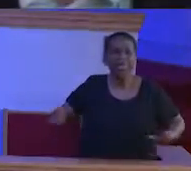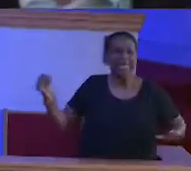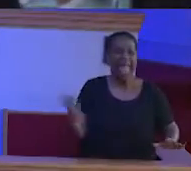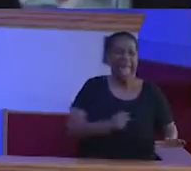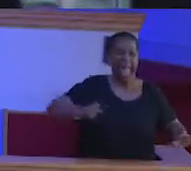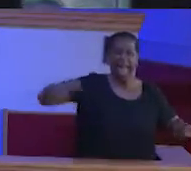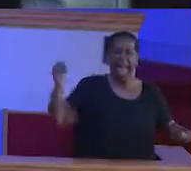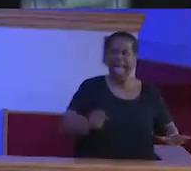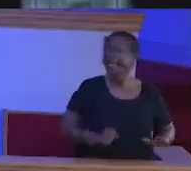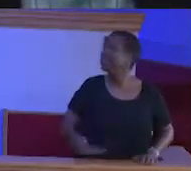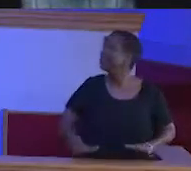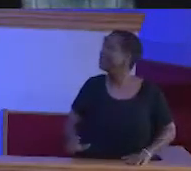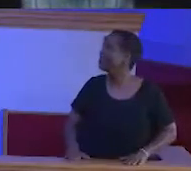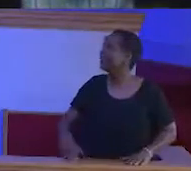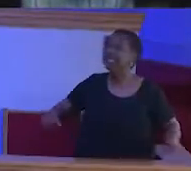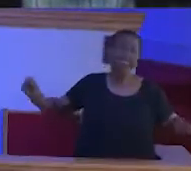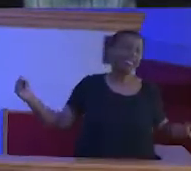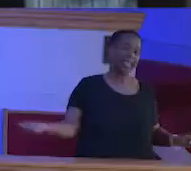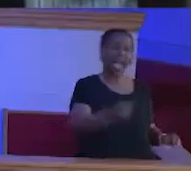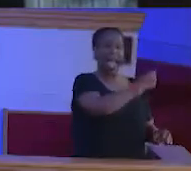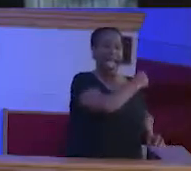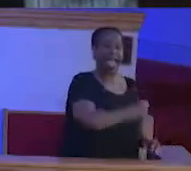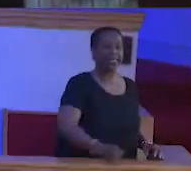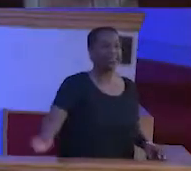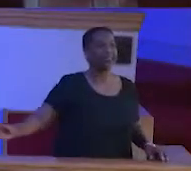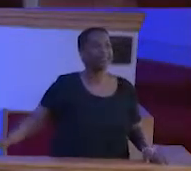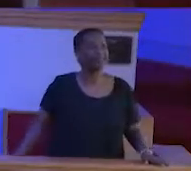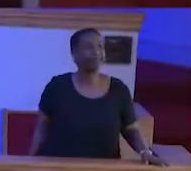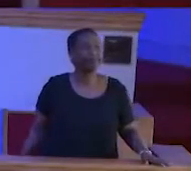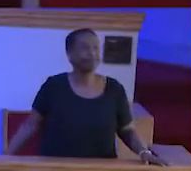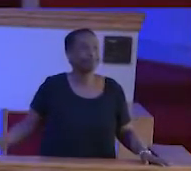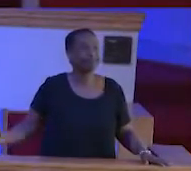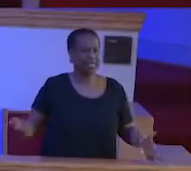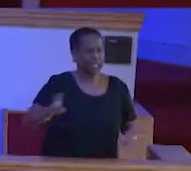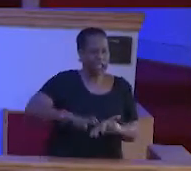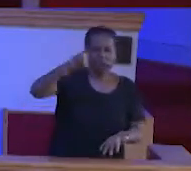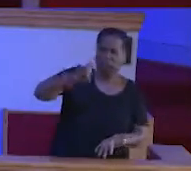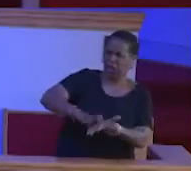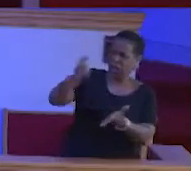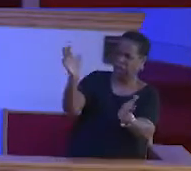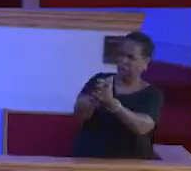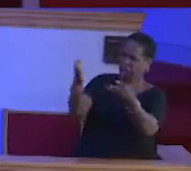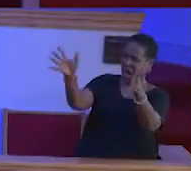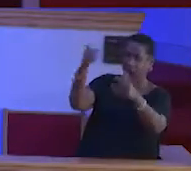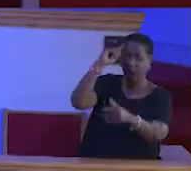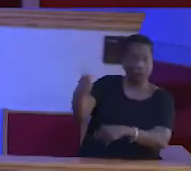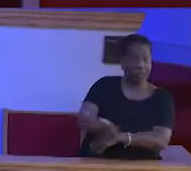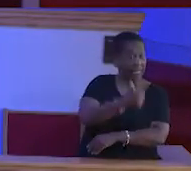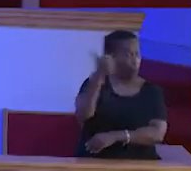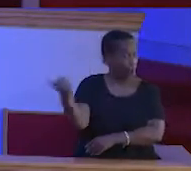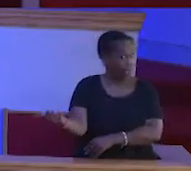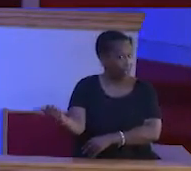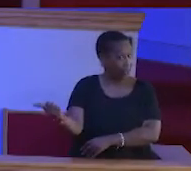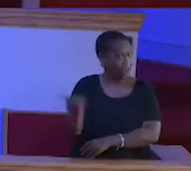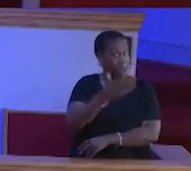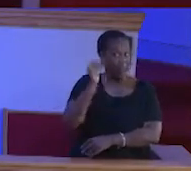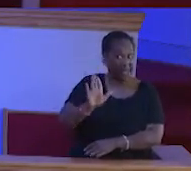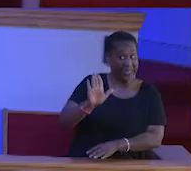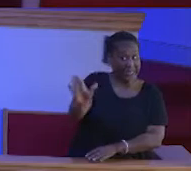Yeah. Yeah. Shout for somebody else, because they're brave.